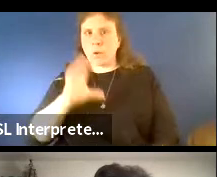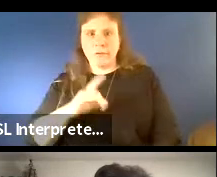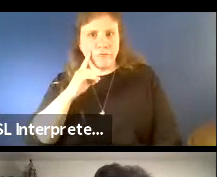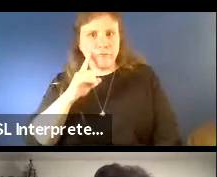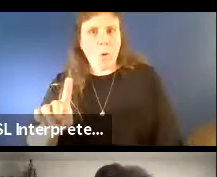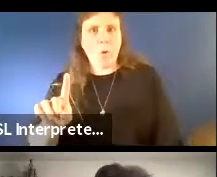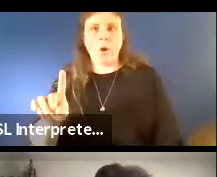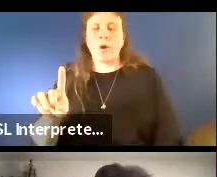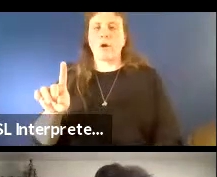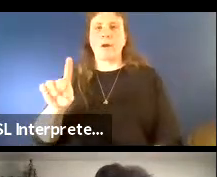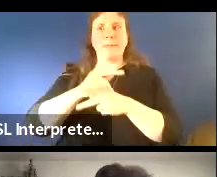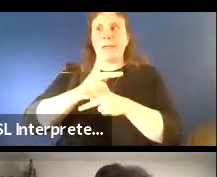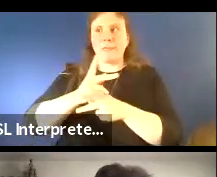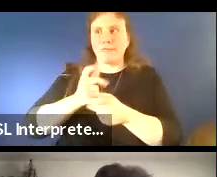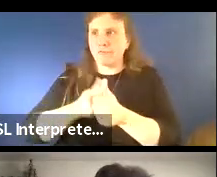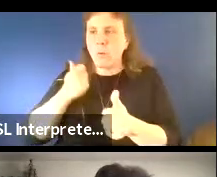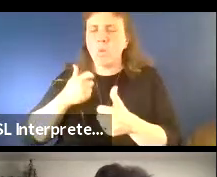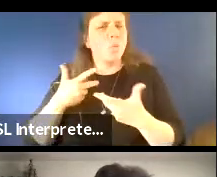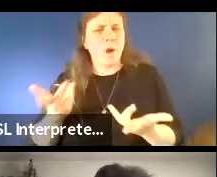And